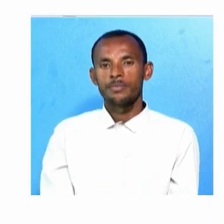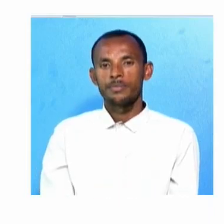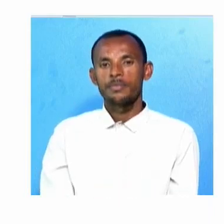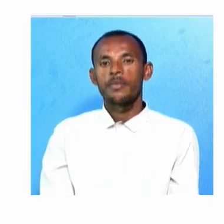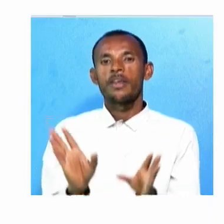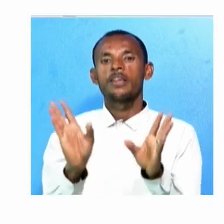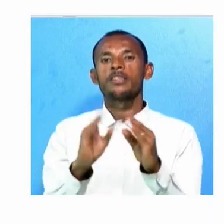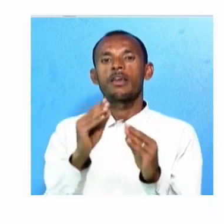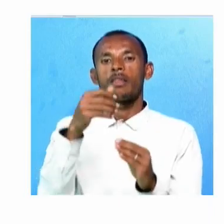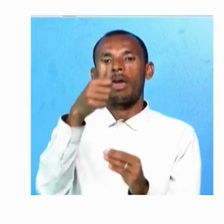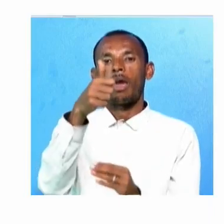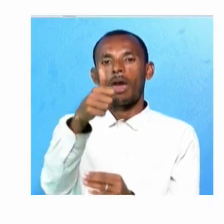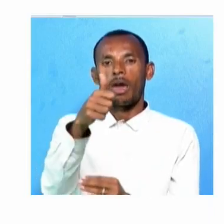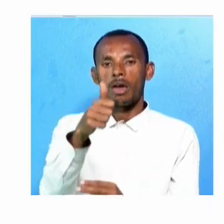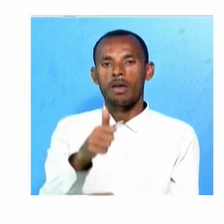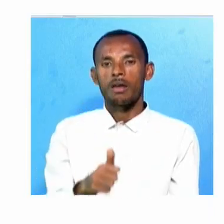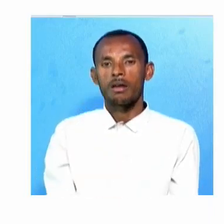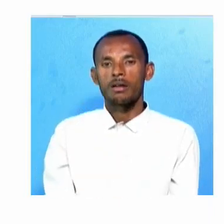Set A